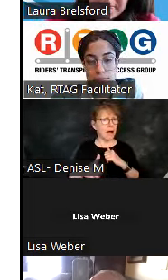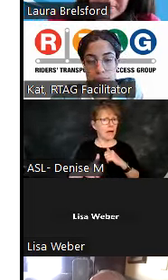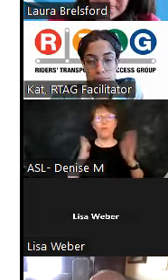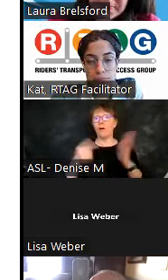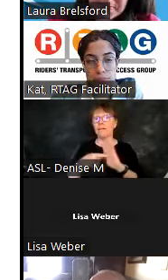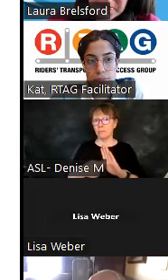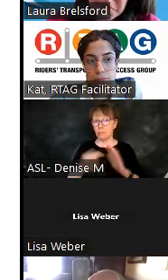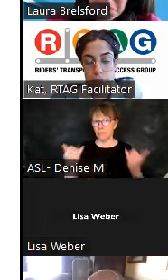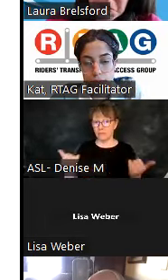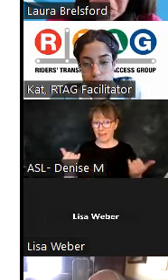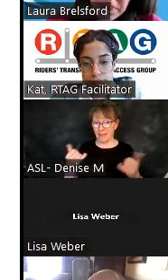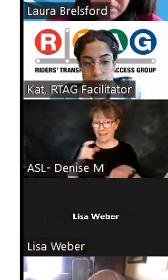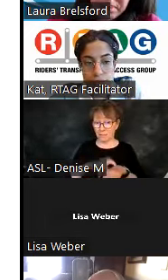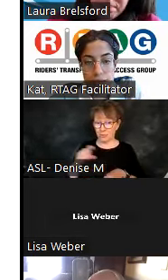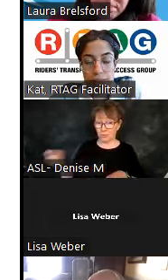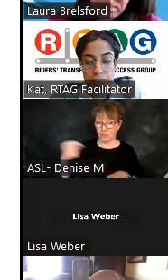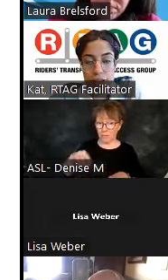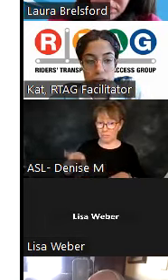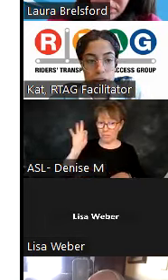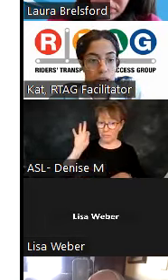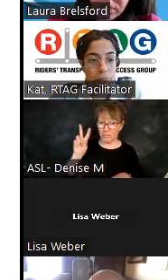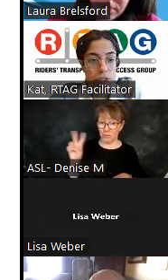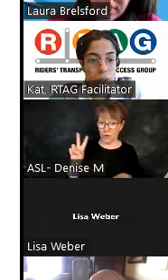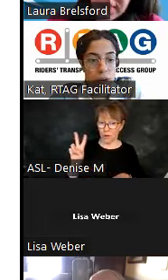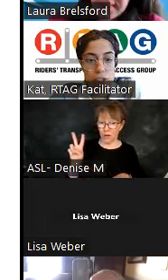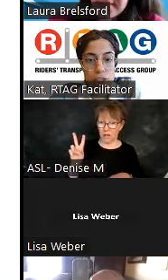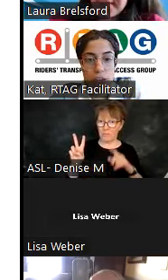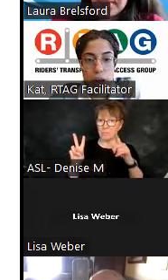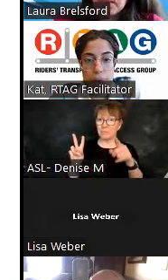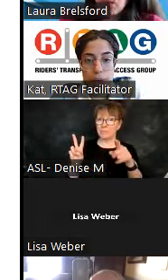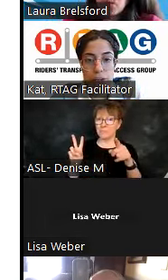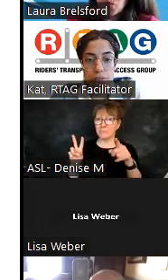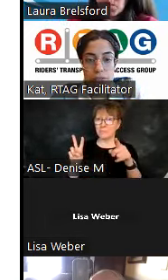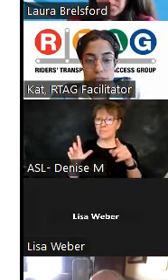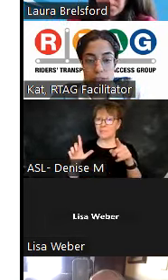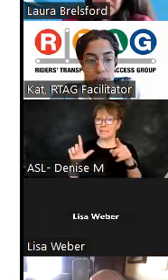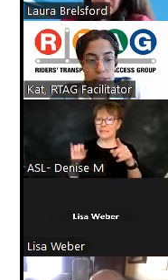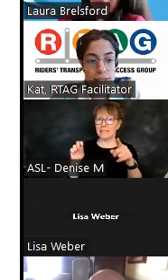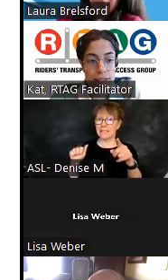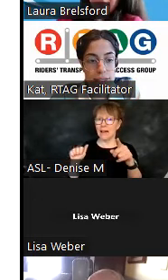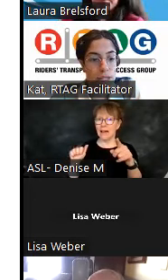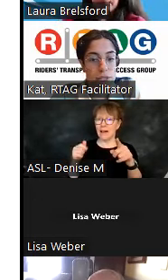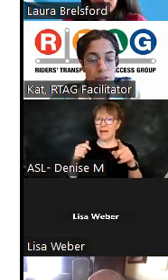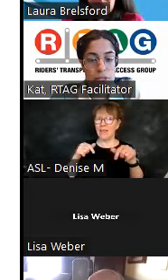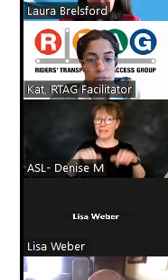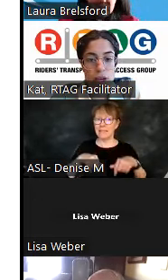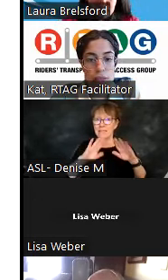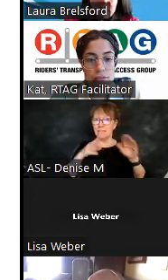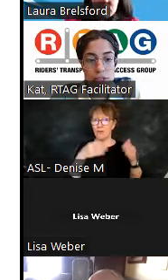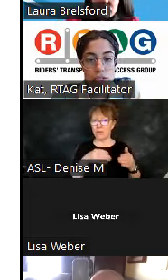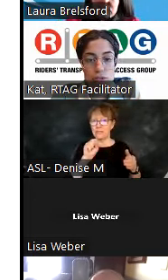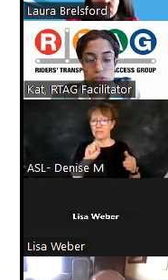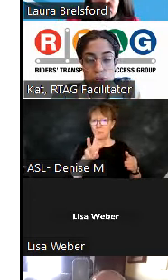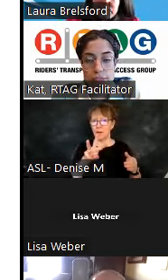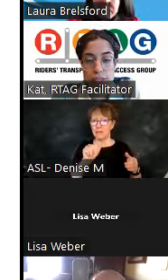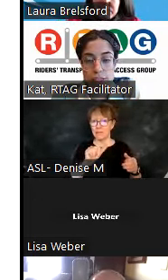then it went to like. Hey, Lisa. So we're actually in the comment period for system-wide accessibility, which focuses on the